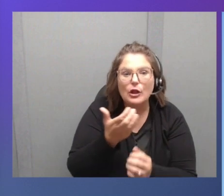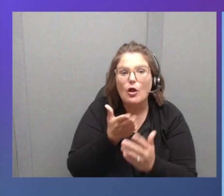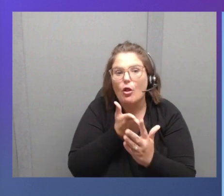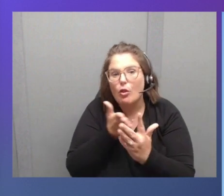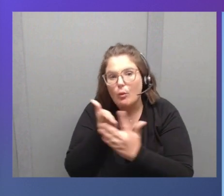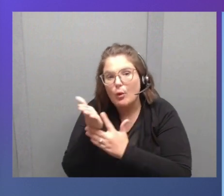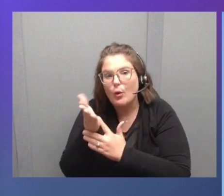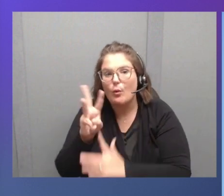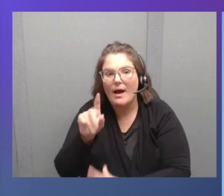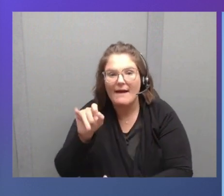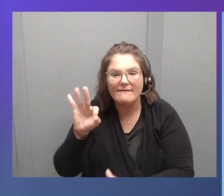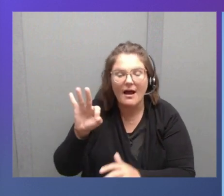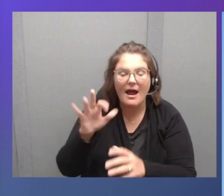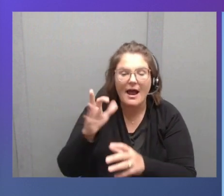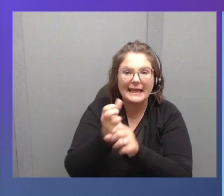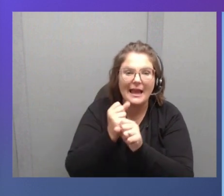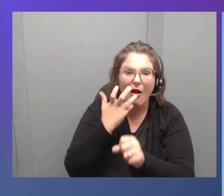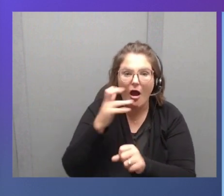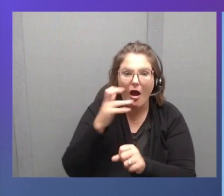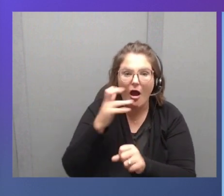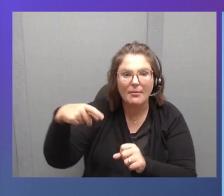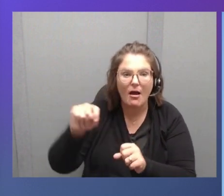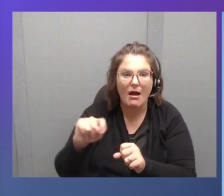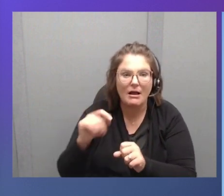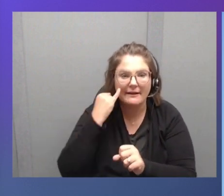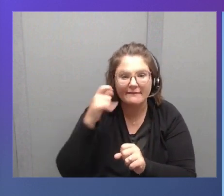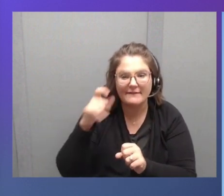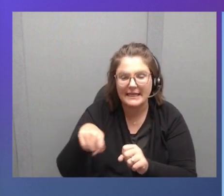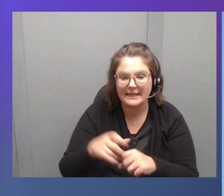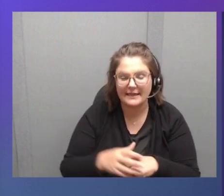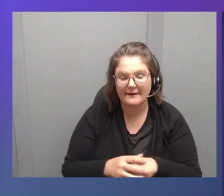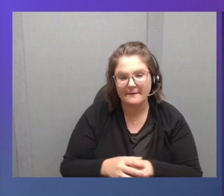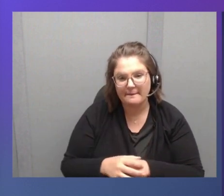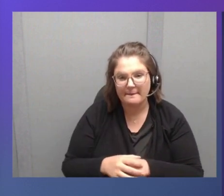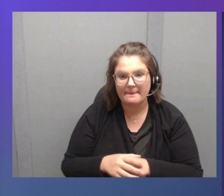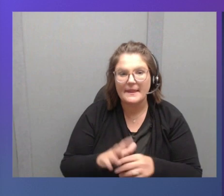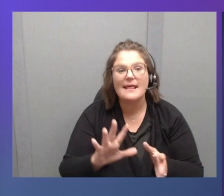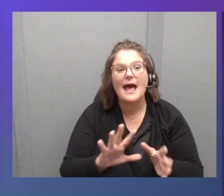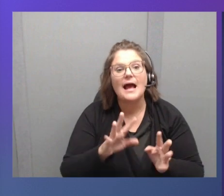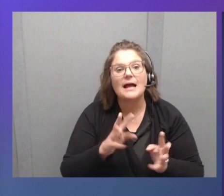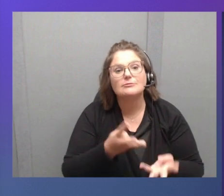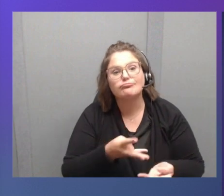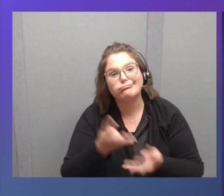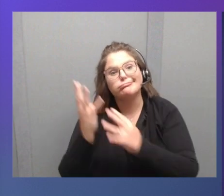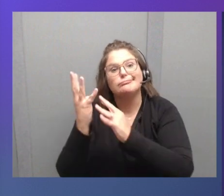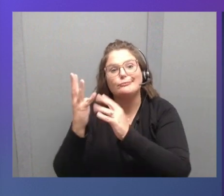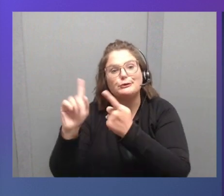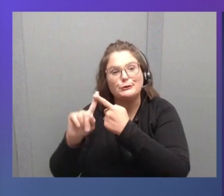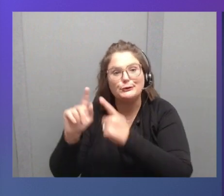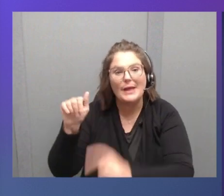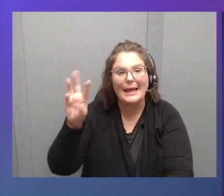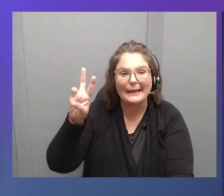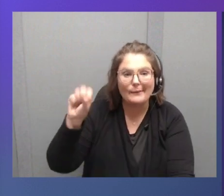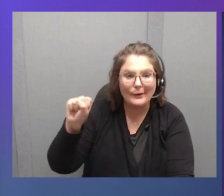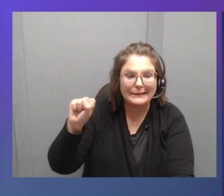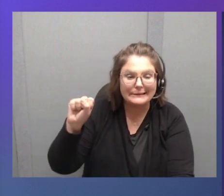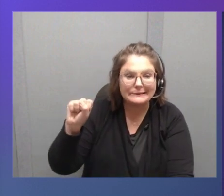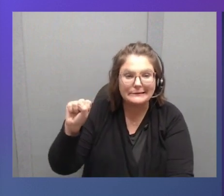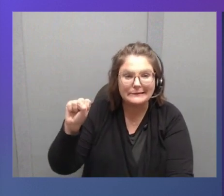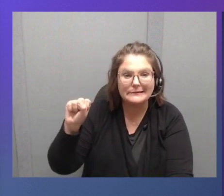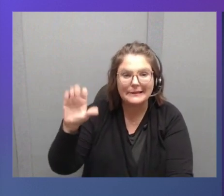hotspot if needed. So that's a LoRa aspect of it. And is that going to the AWS cloud? It is. It Okay. is. So for example, on the cellular side, we